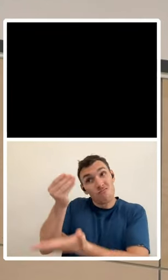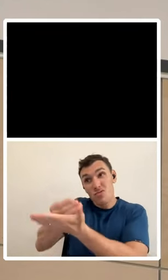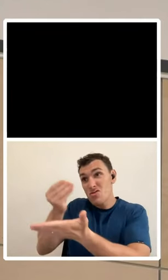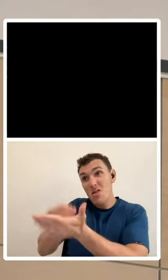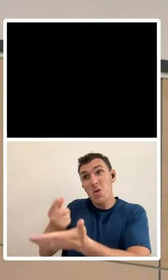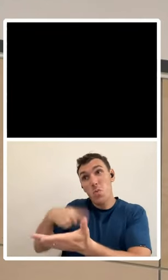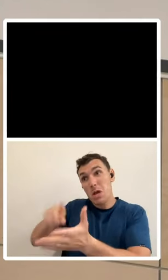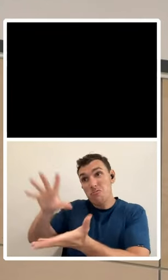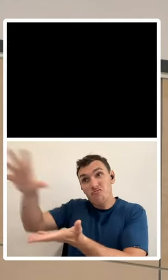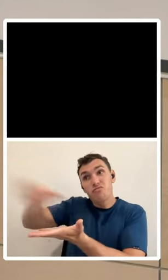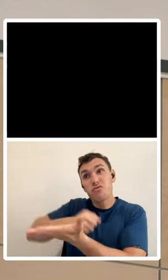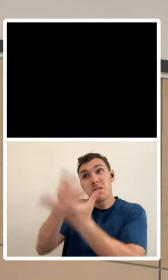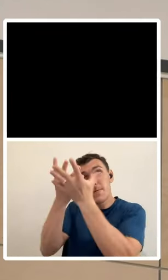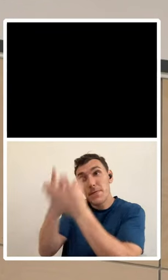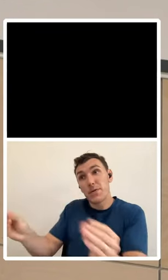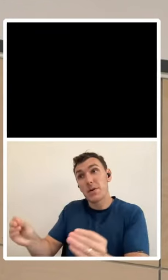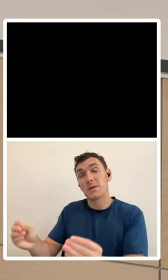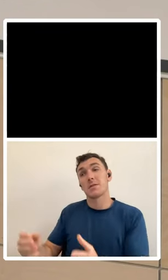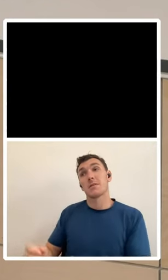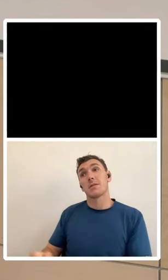happen to good people. Yeah. Like,